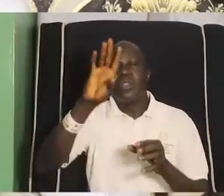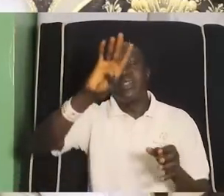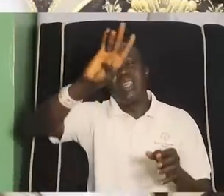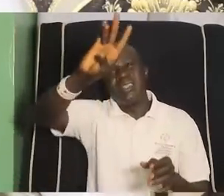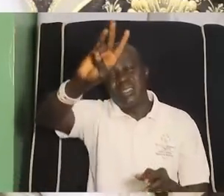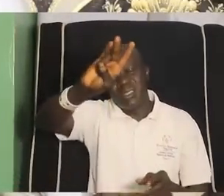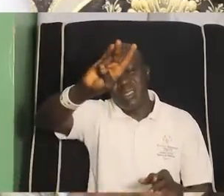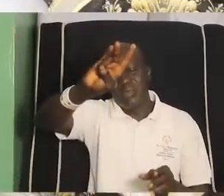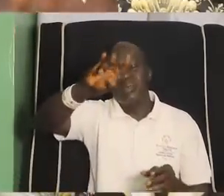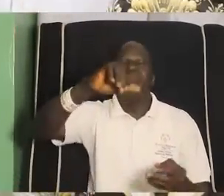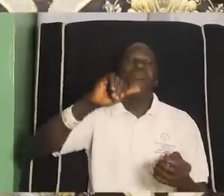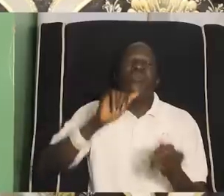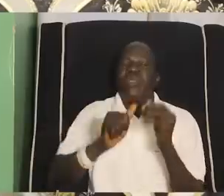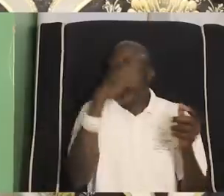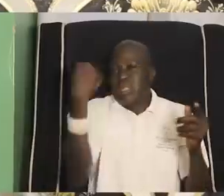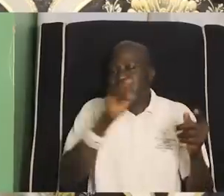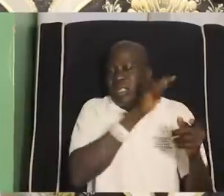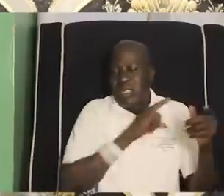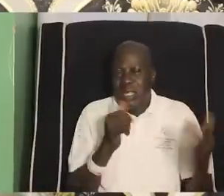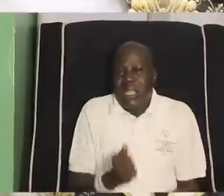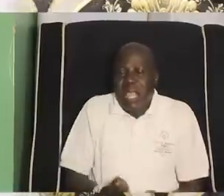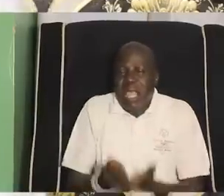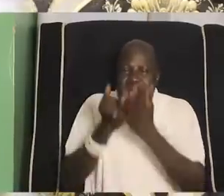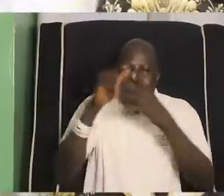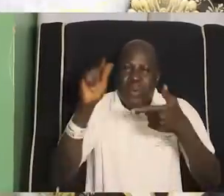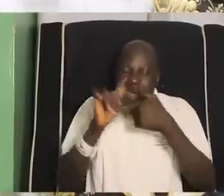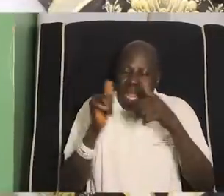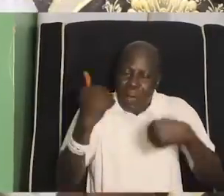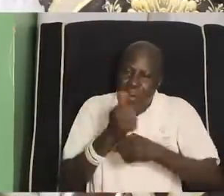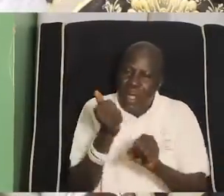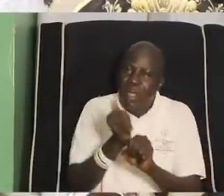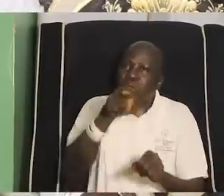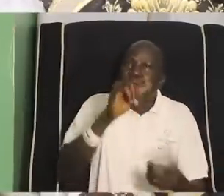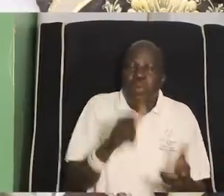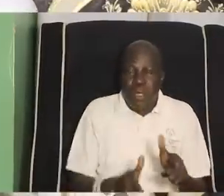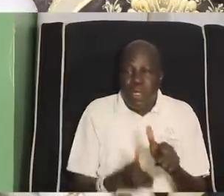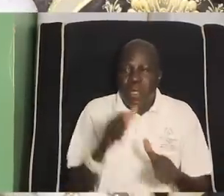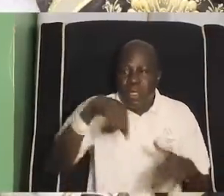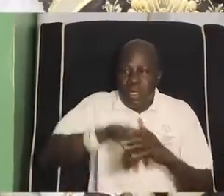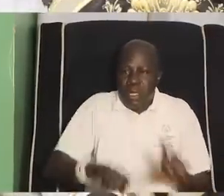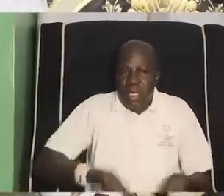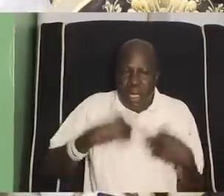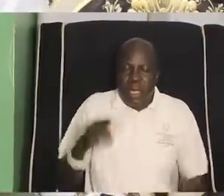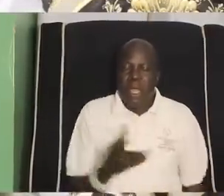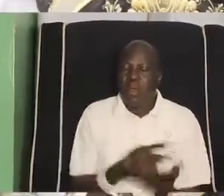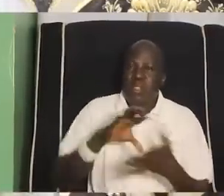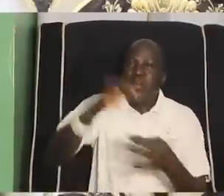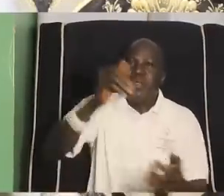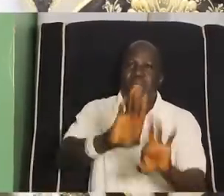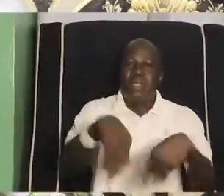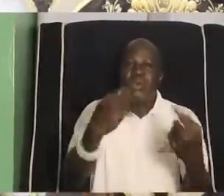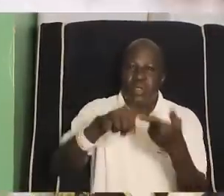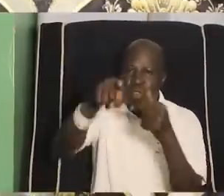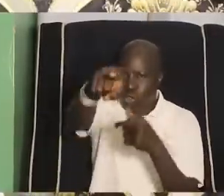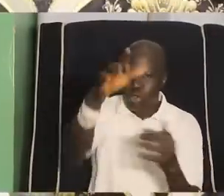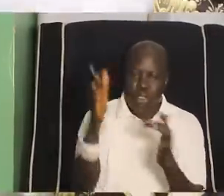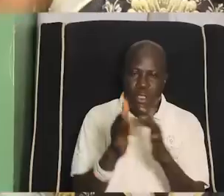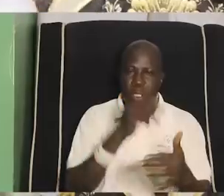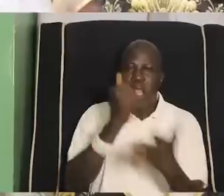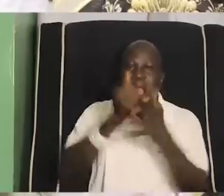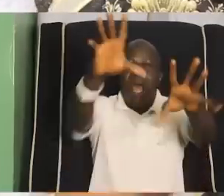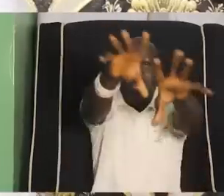eléyìí. Ìrànlọ́wọ́ tó bá jẹ́ kó jẹ́yàn láyé. That will make you great in life. Ẹ̀mí máa yọ̀ dẹ́ fún ọ. Amen. Ó yá